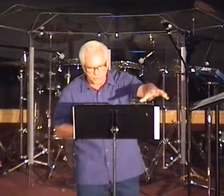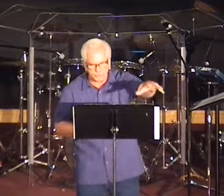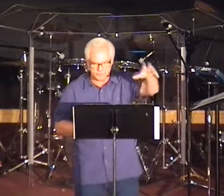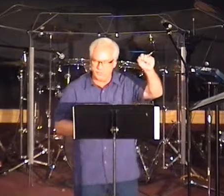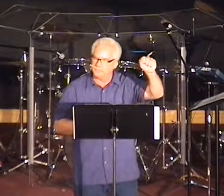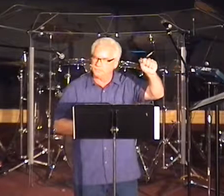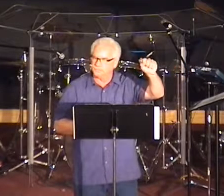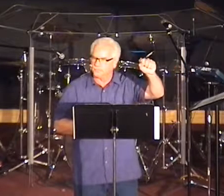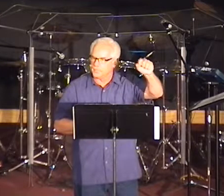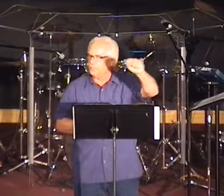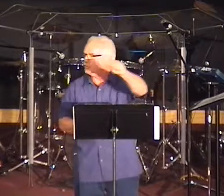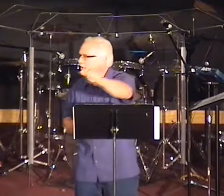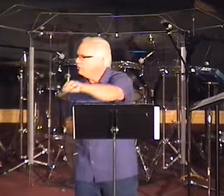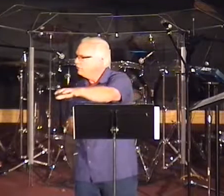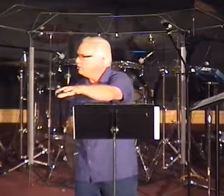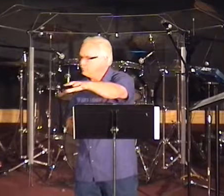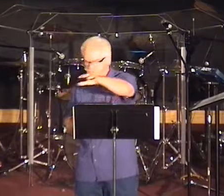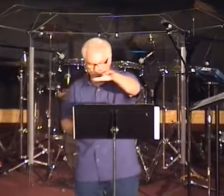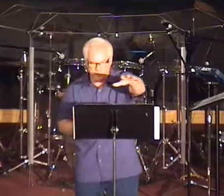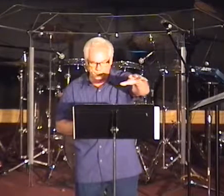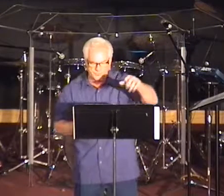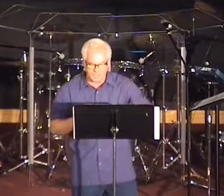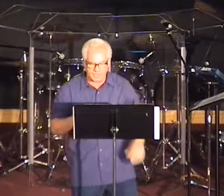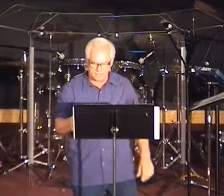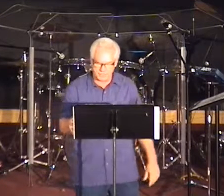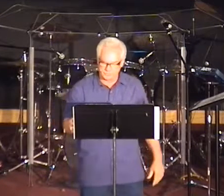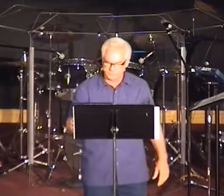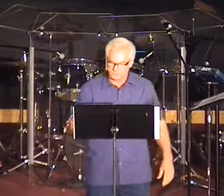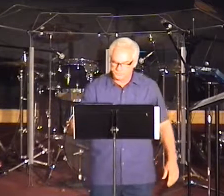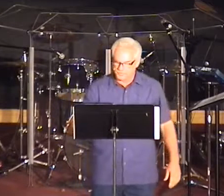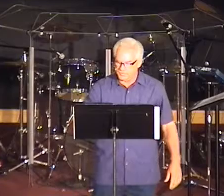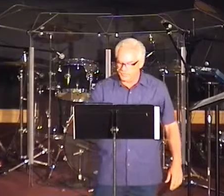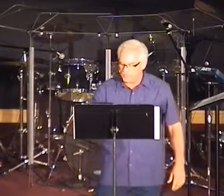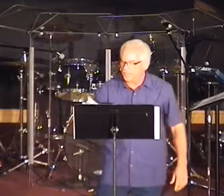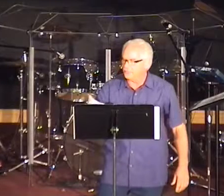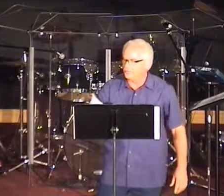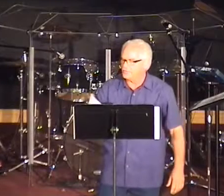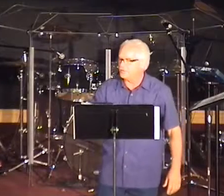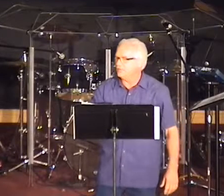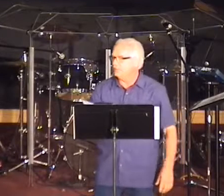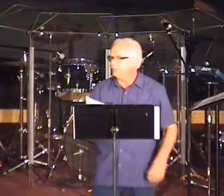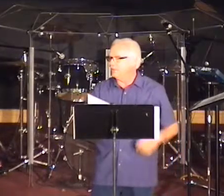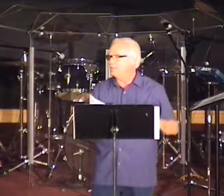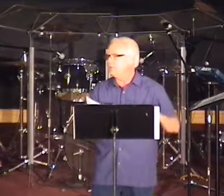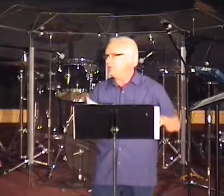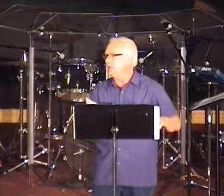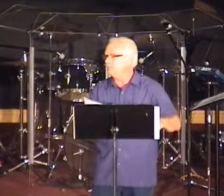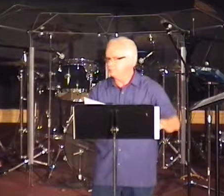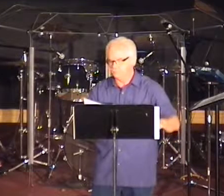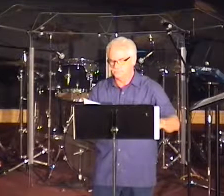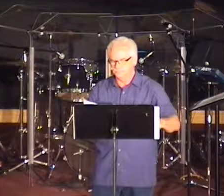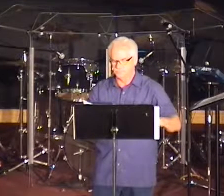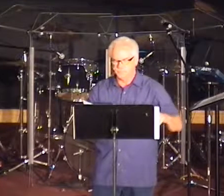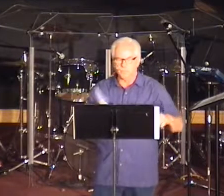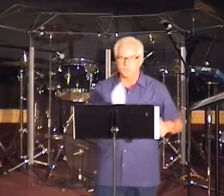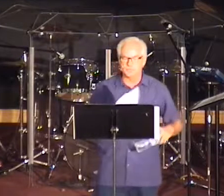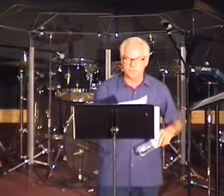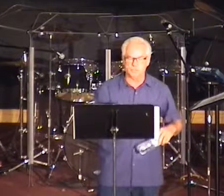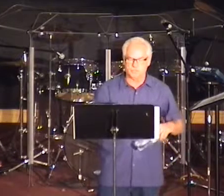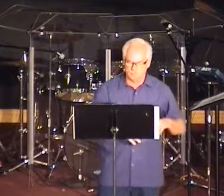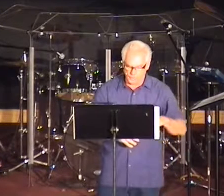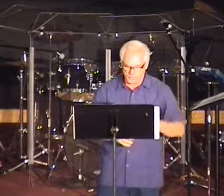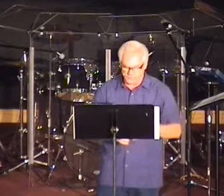the church. He wants to take your interest away from God. You see, the devil wants us to be friends with him. He wants